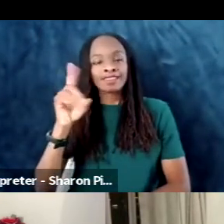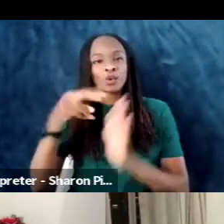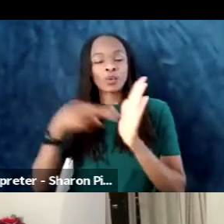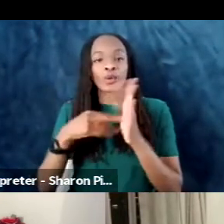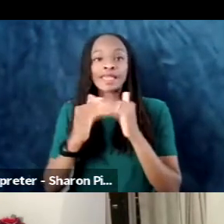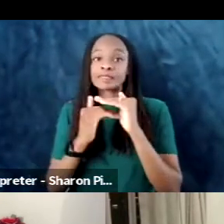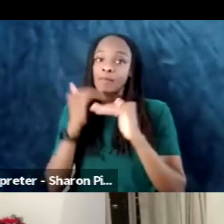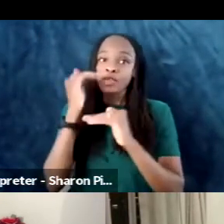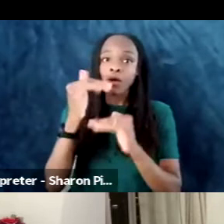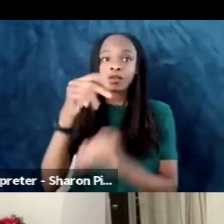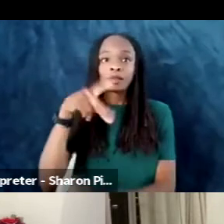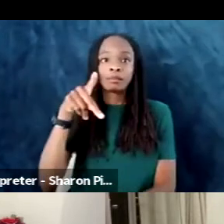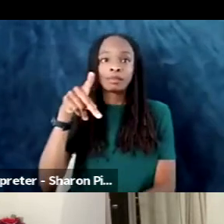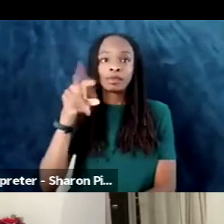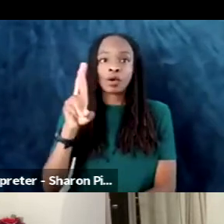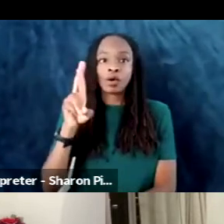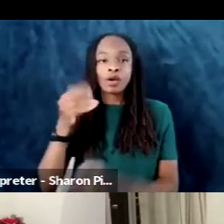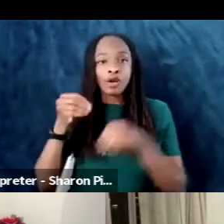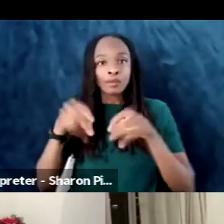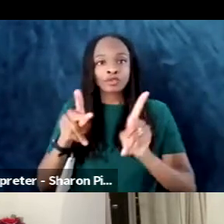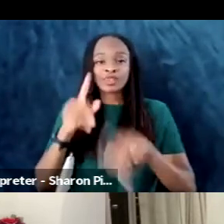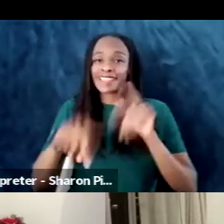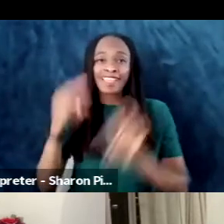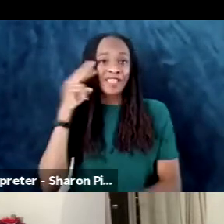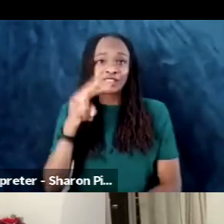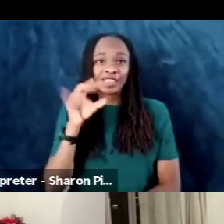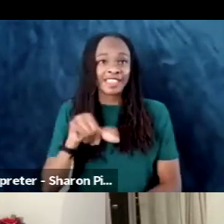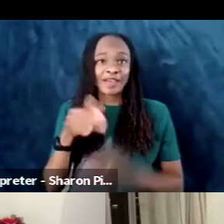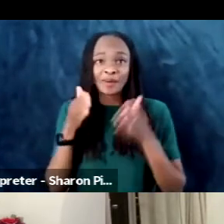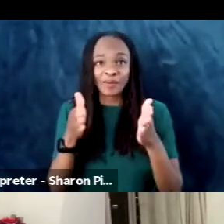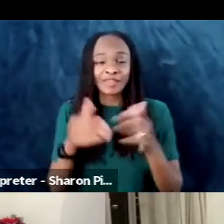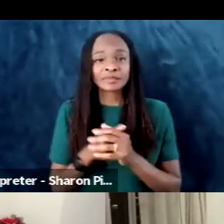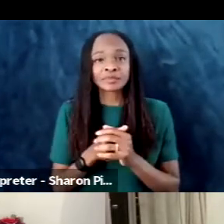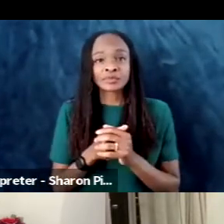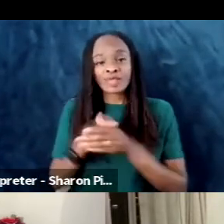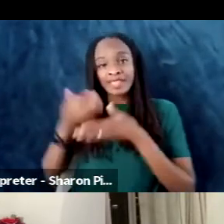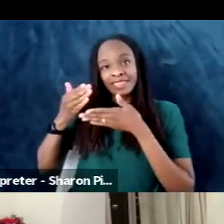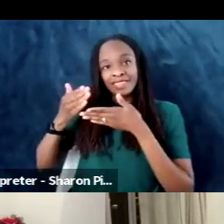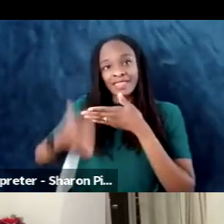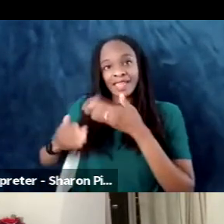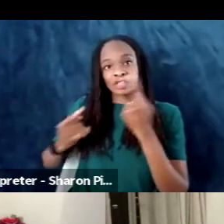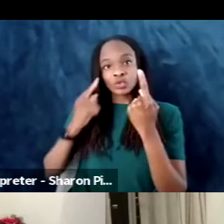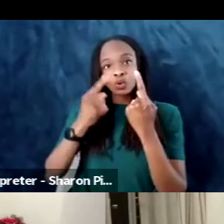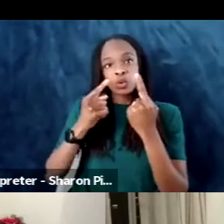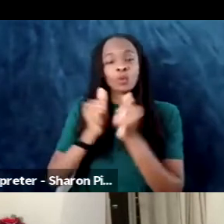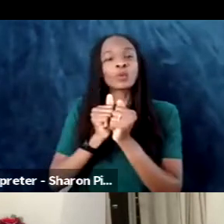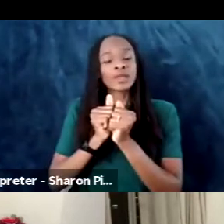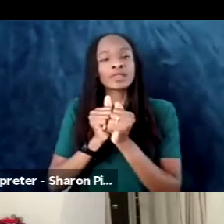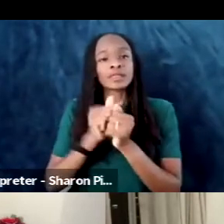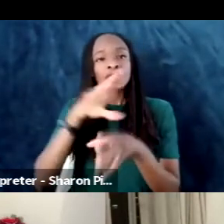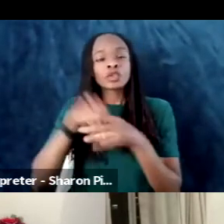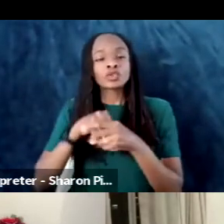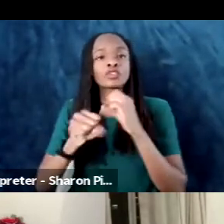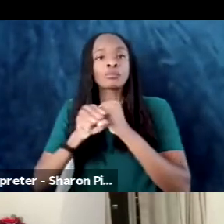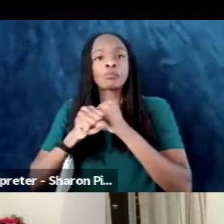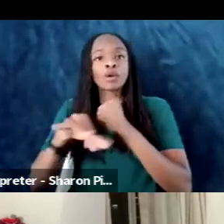PR opportunity. We can't look at it like that. The end goal of inclusive marketing is not PR. Our